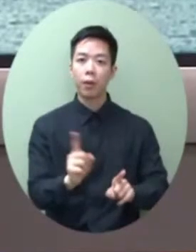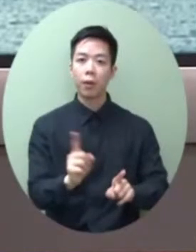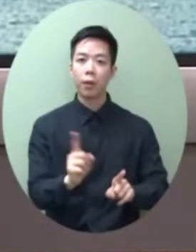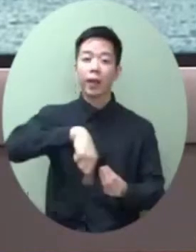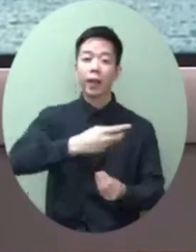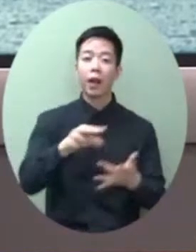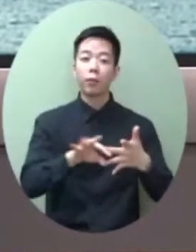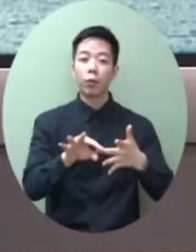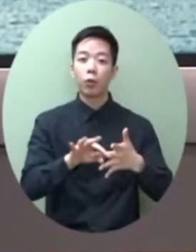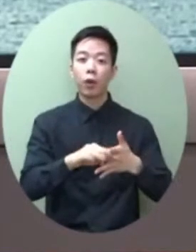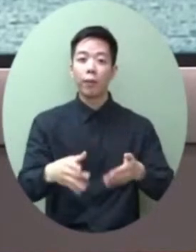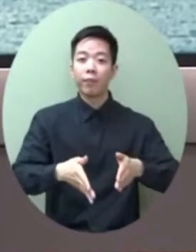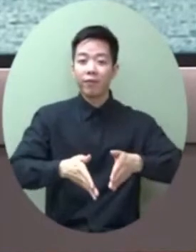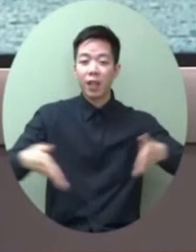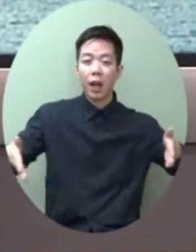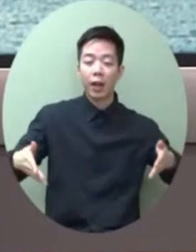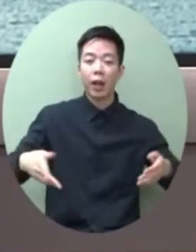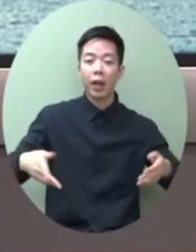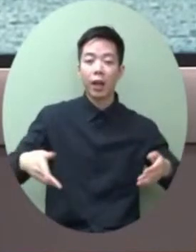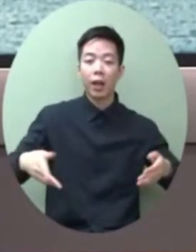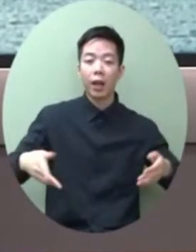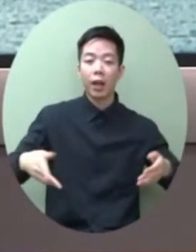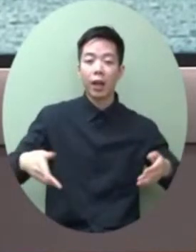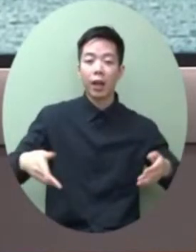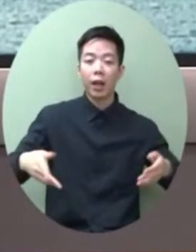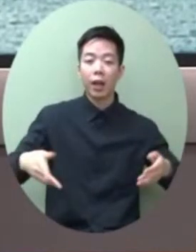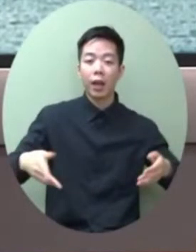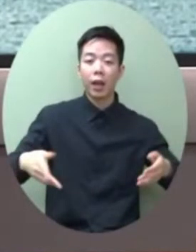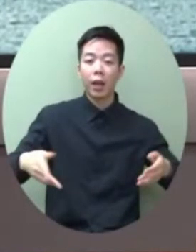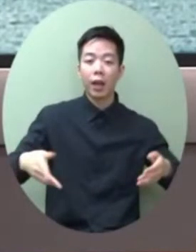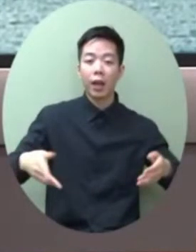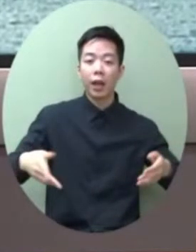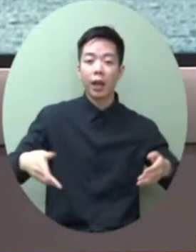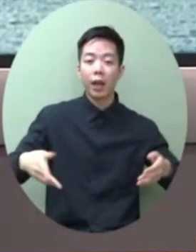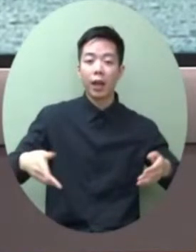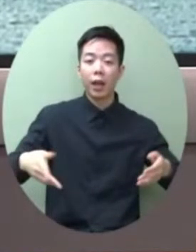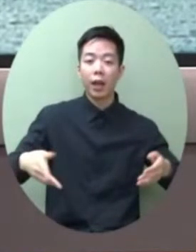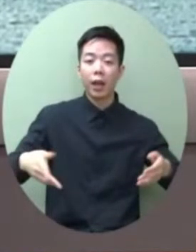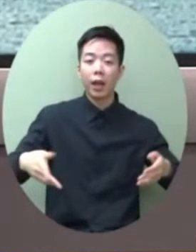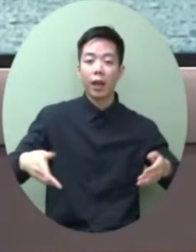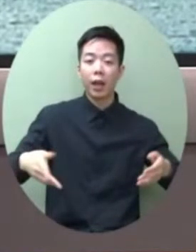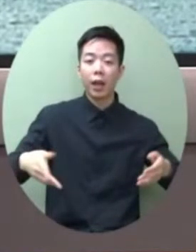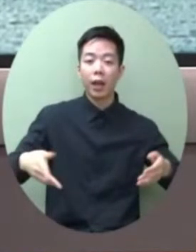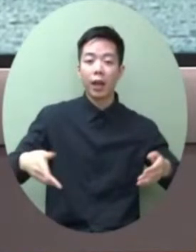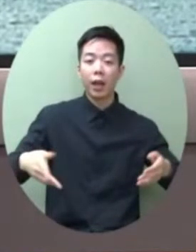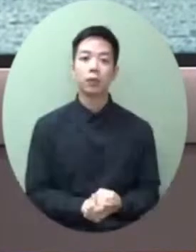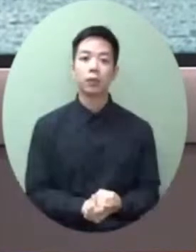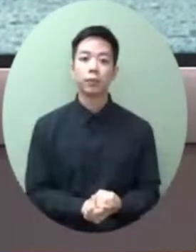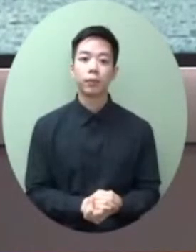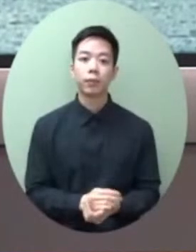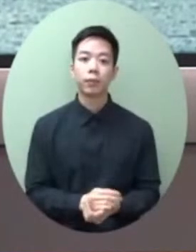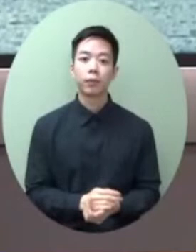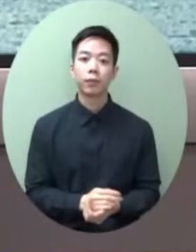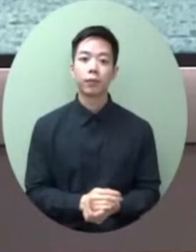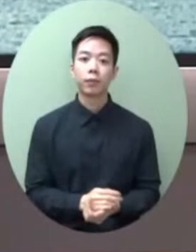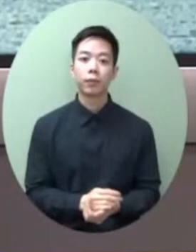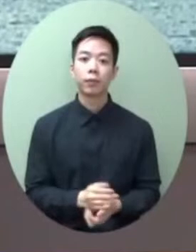If the home is more spacious, well ventilated, air change is